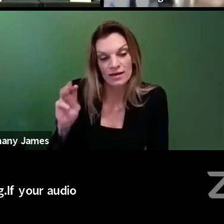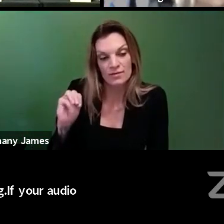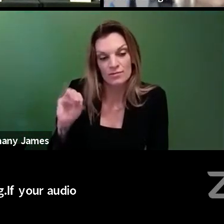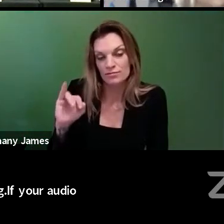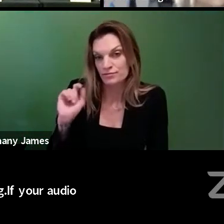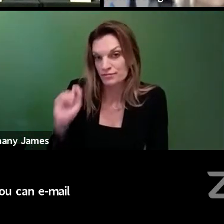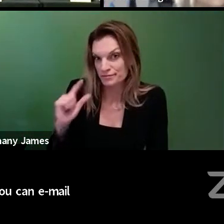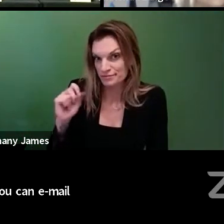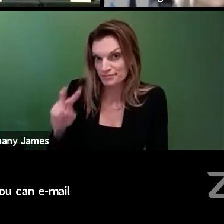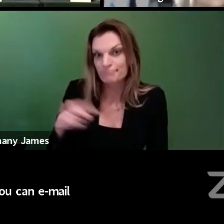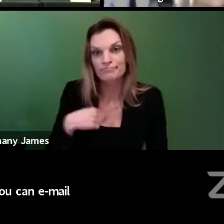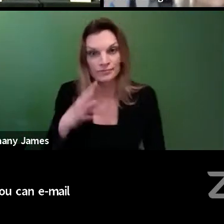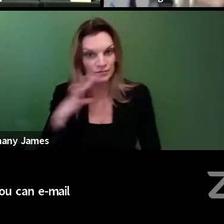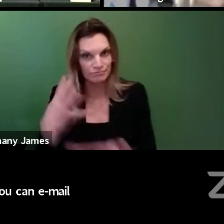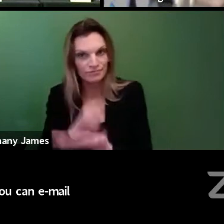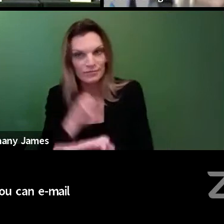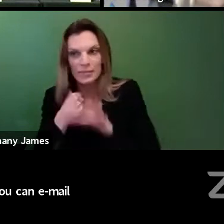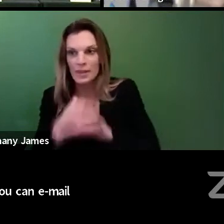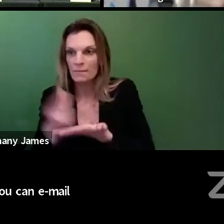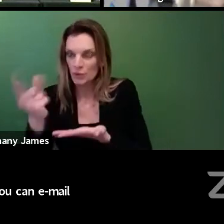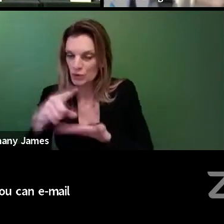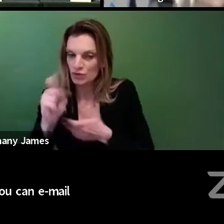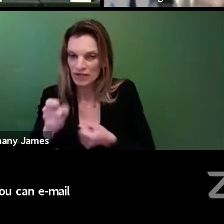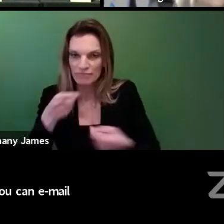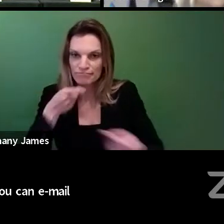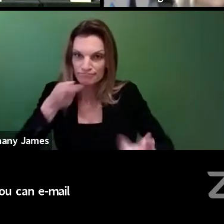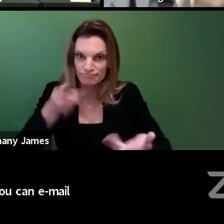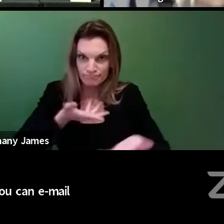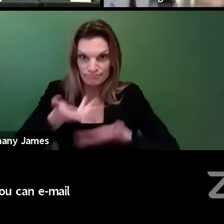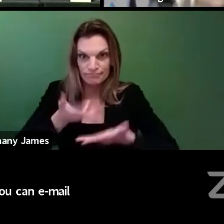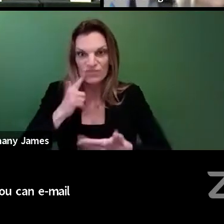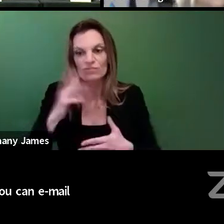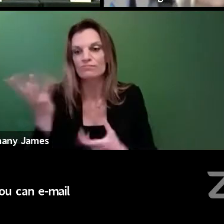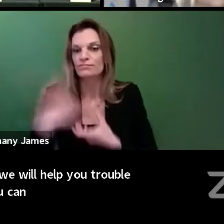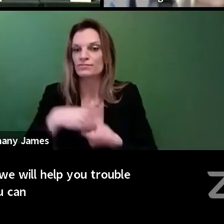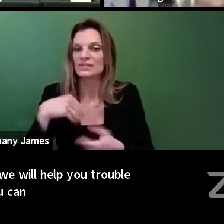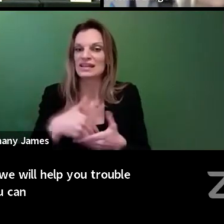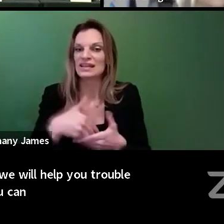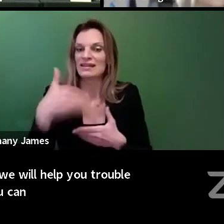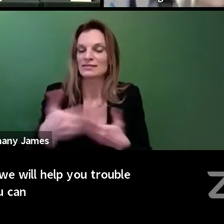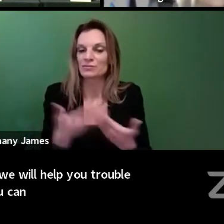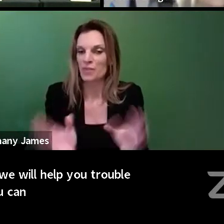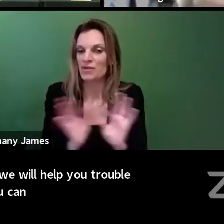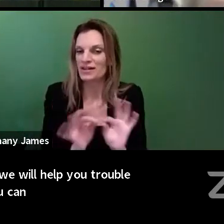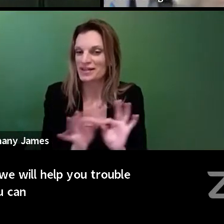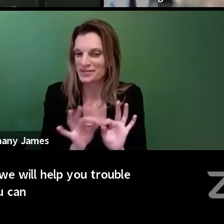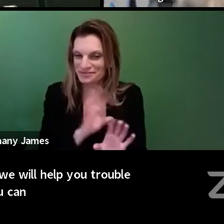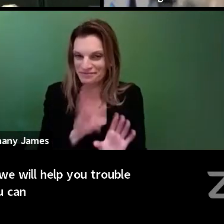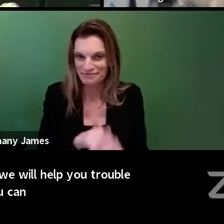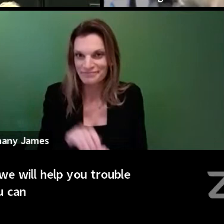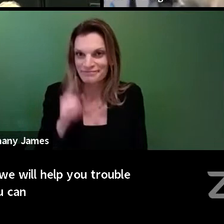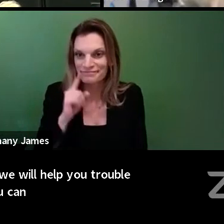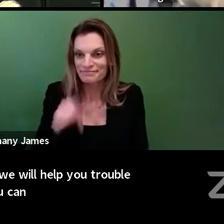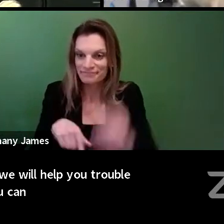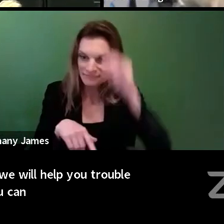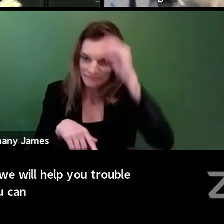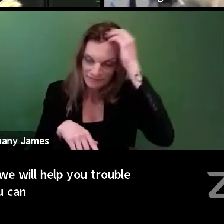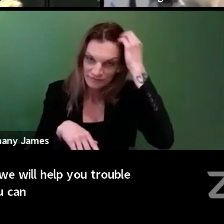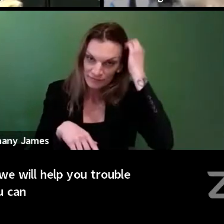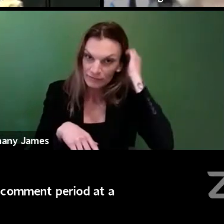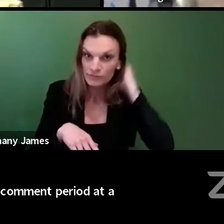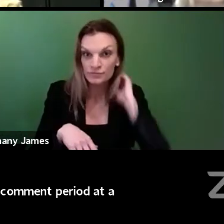redistricting@michigan.gov and we'll help you troubleshoot so you can participate at the next public comment period at a later hearing or